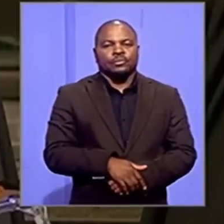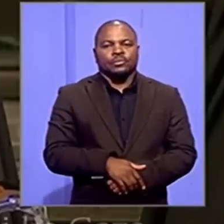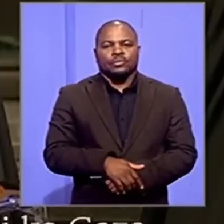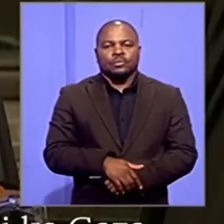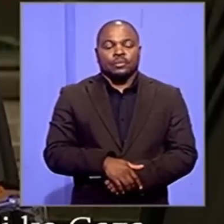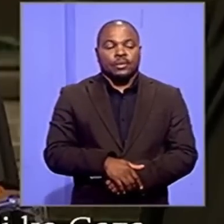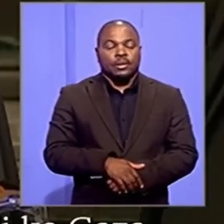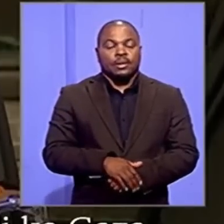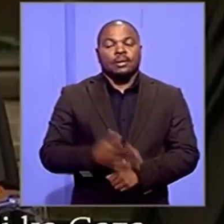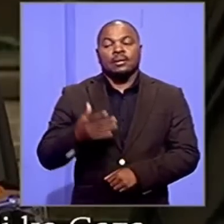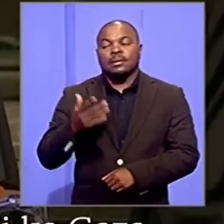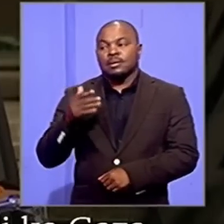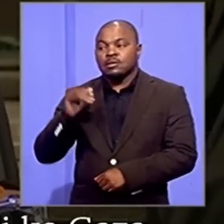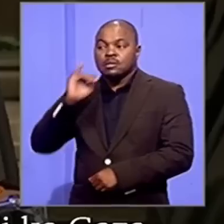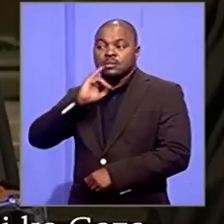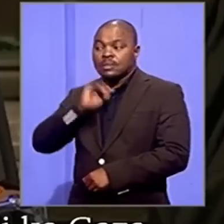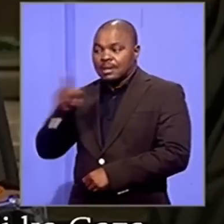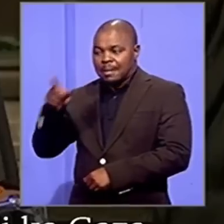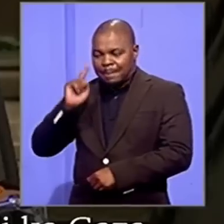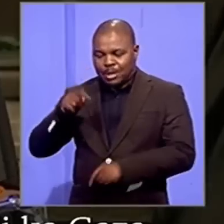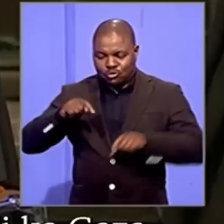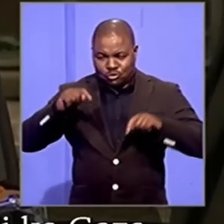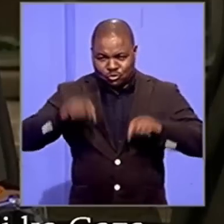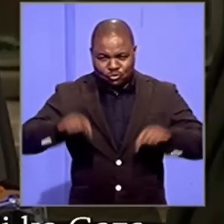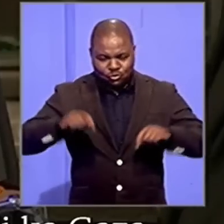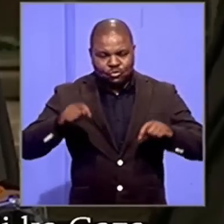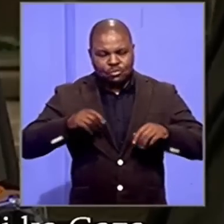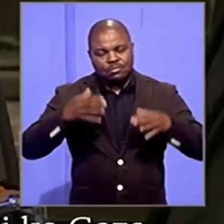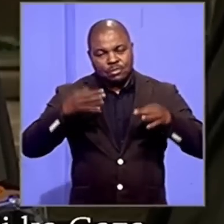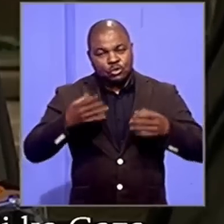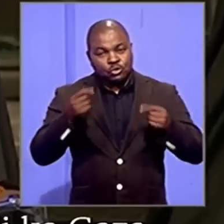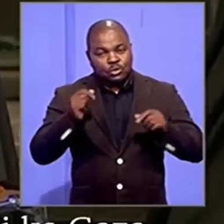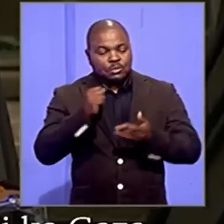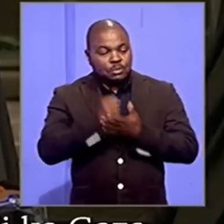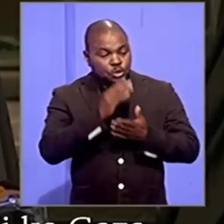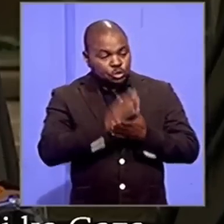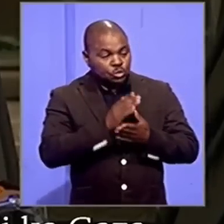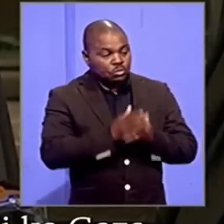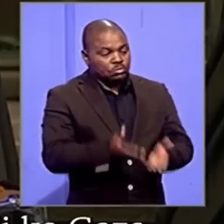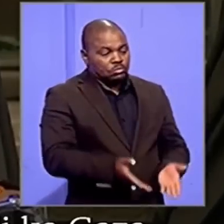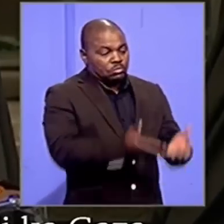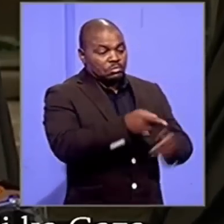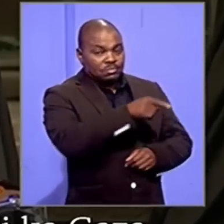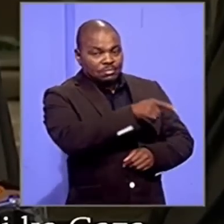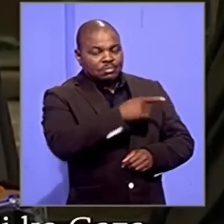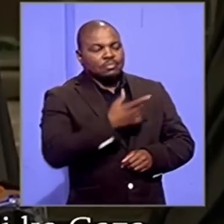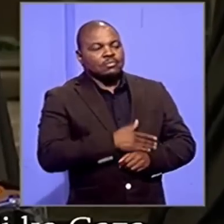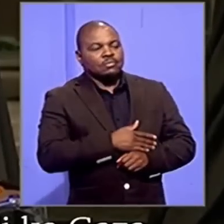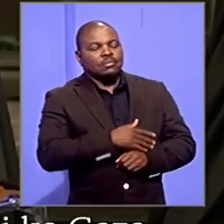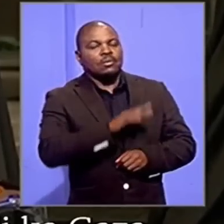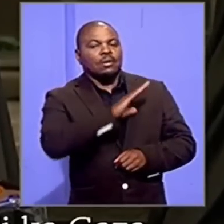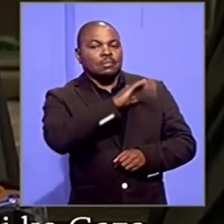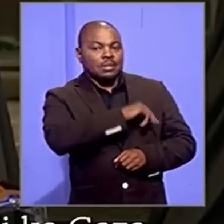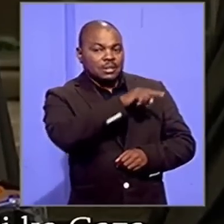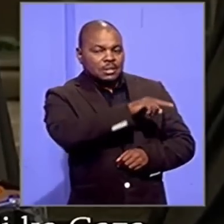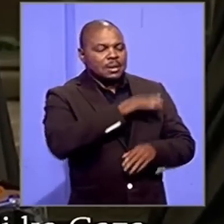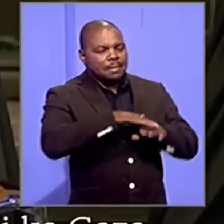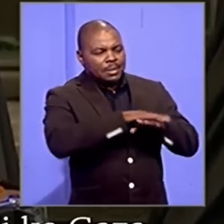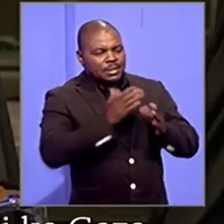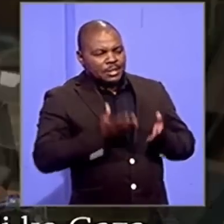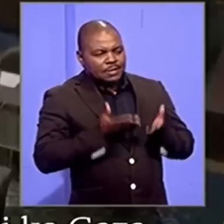Israel must take immediate and effective measures to enable the provision of urgently needed basic services and